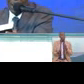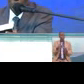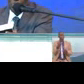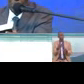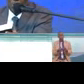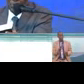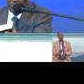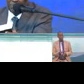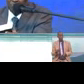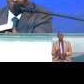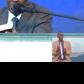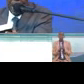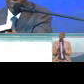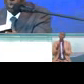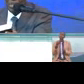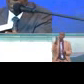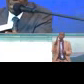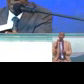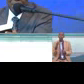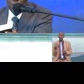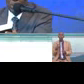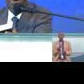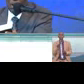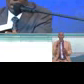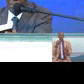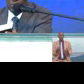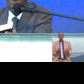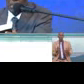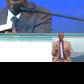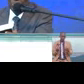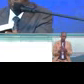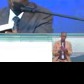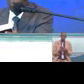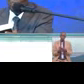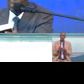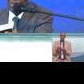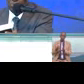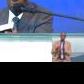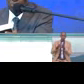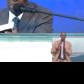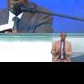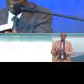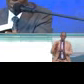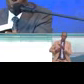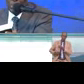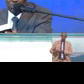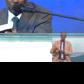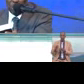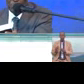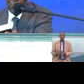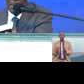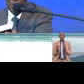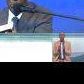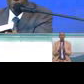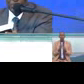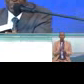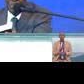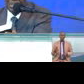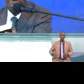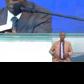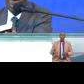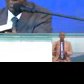then heirs of God and joint heirs with Christ, if so be that